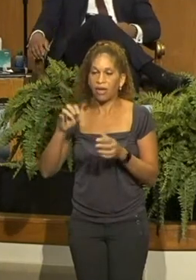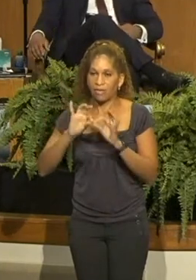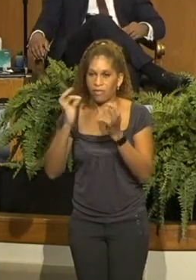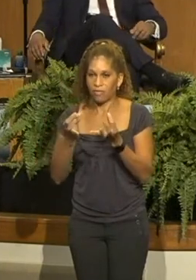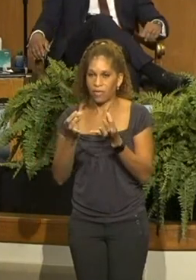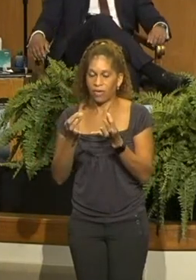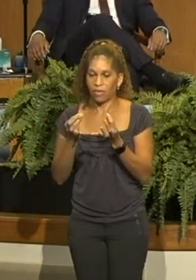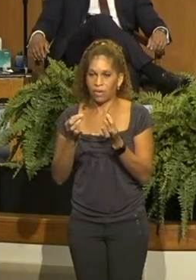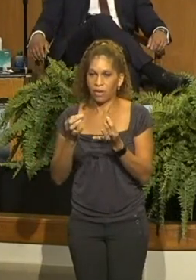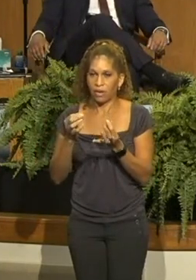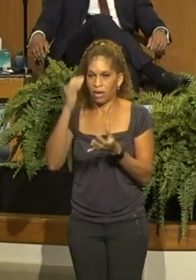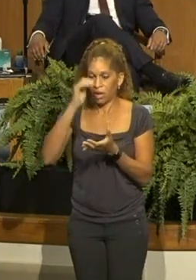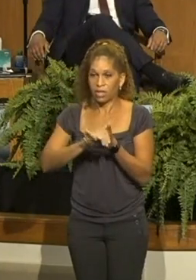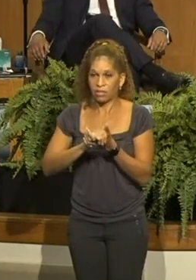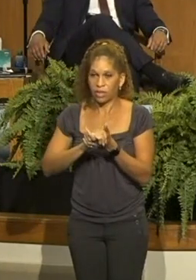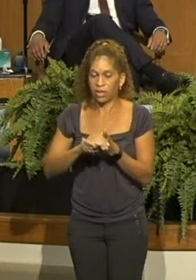least